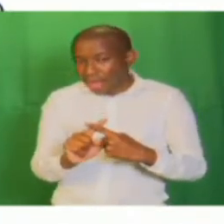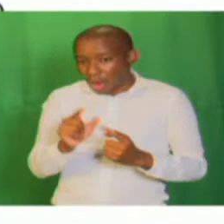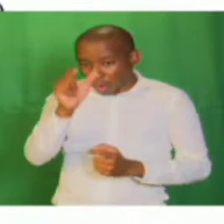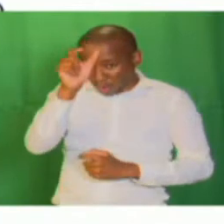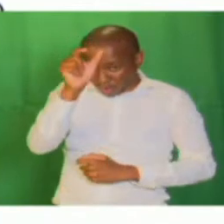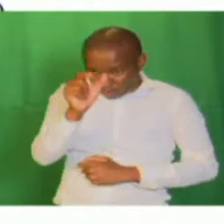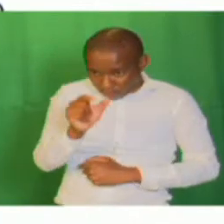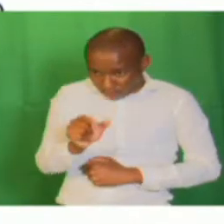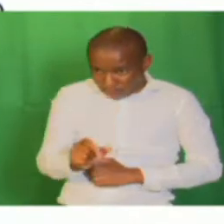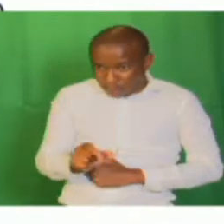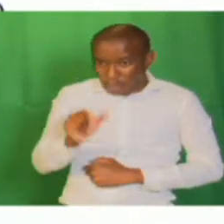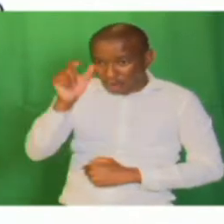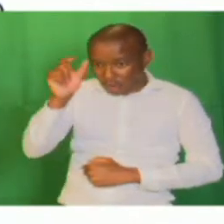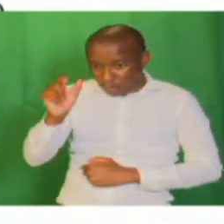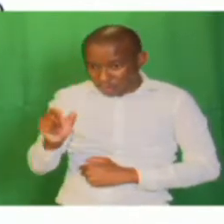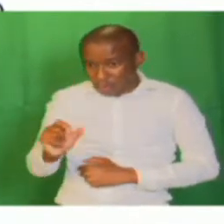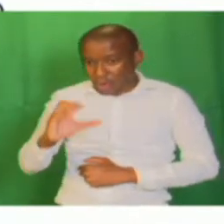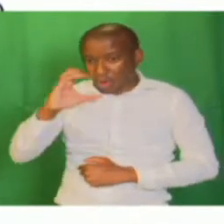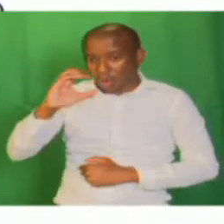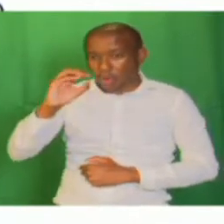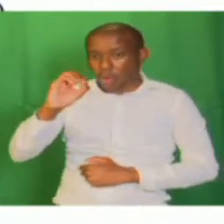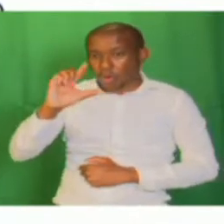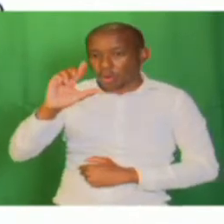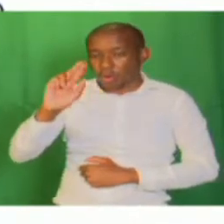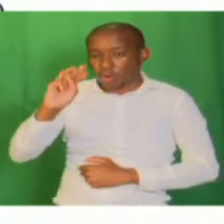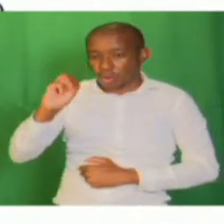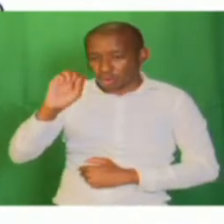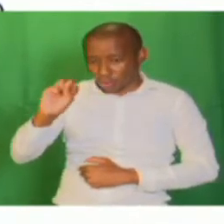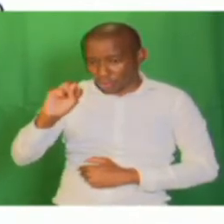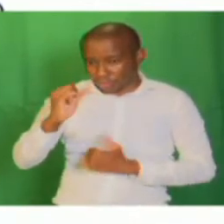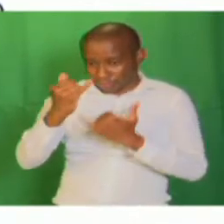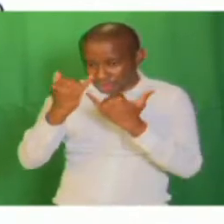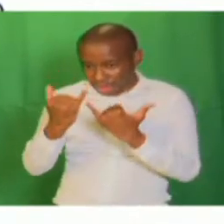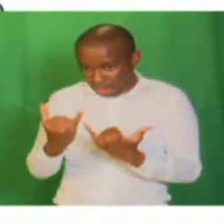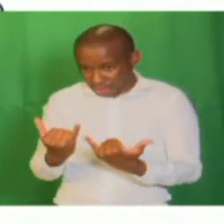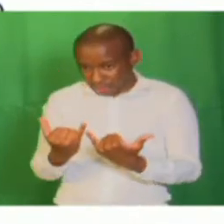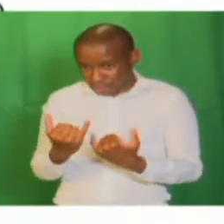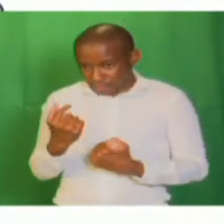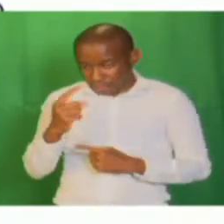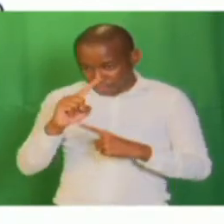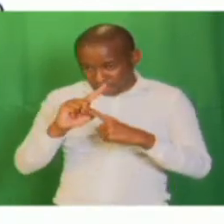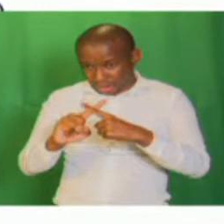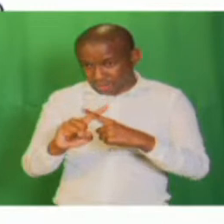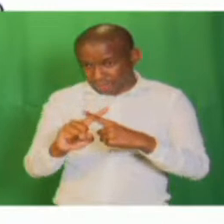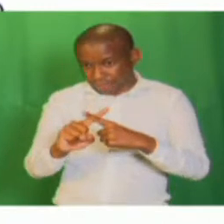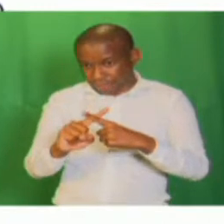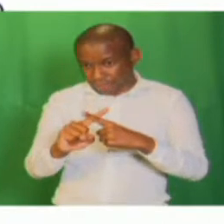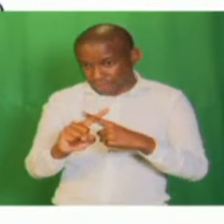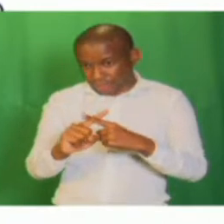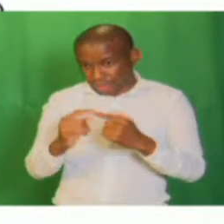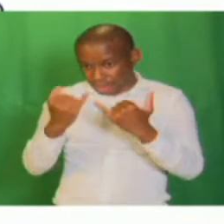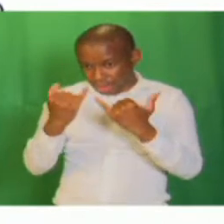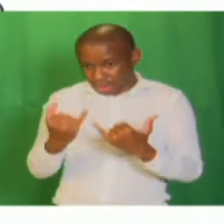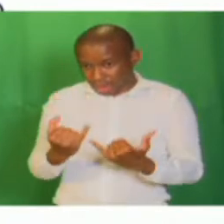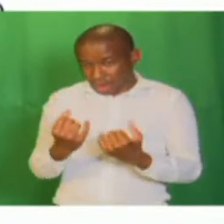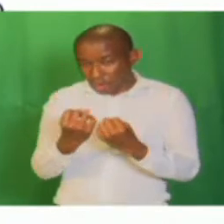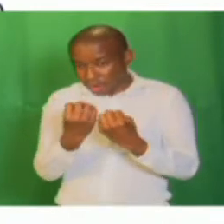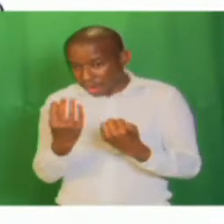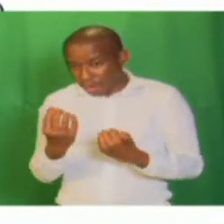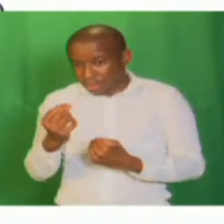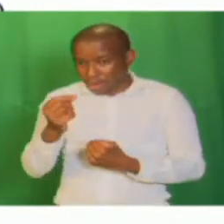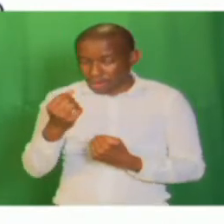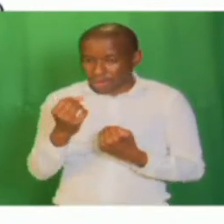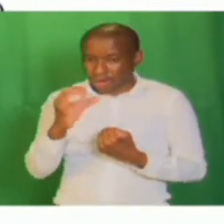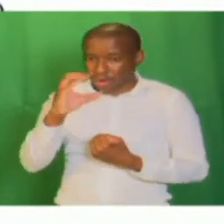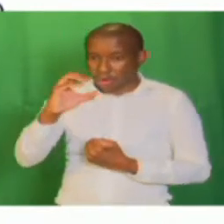the number of columns. These are the number of columns. Hope we take note of that.